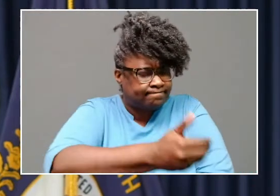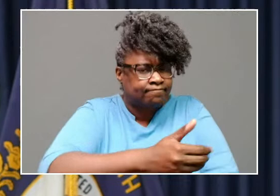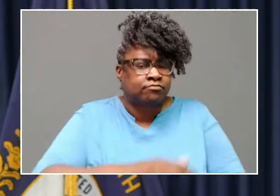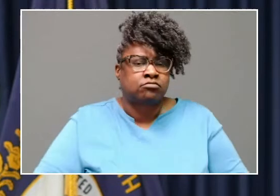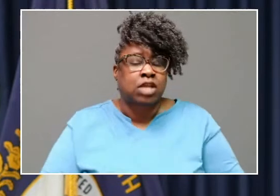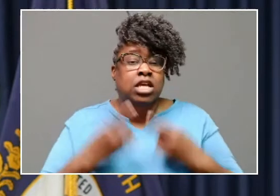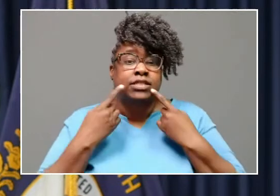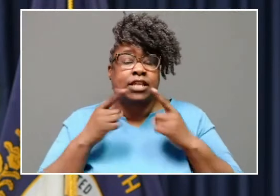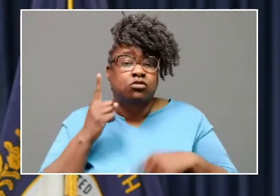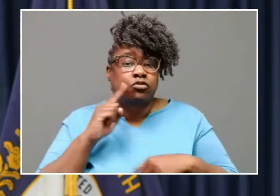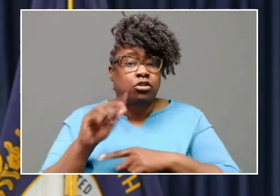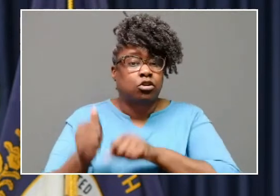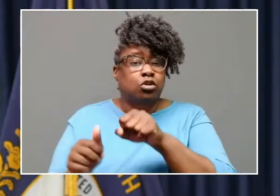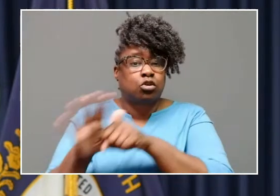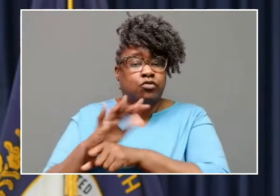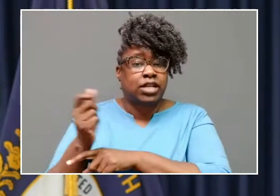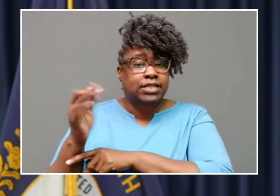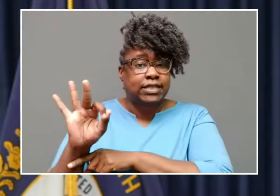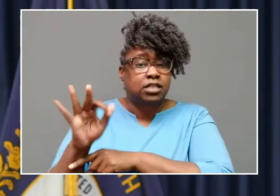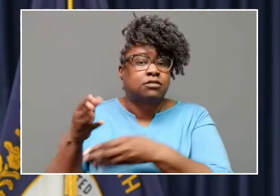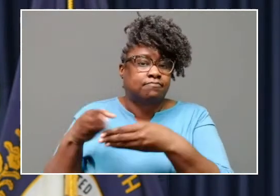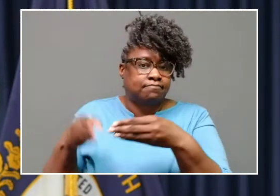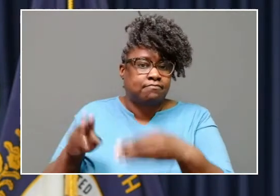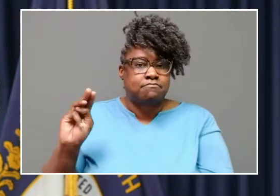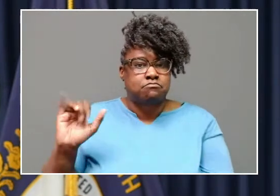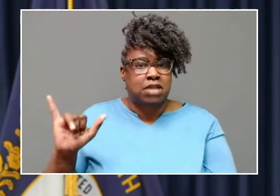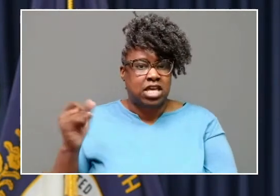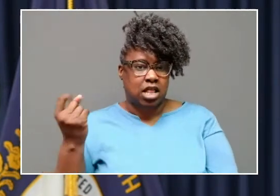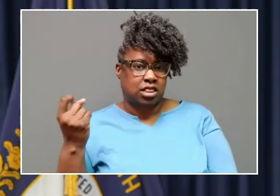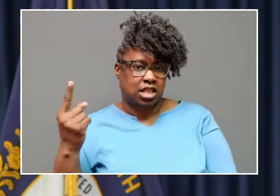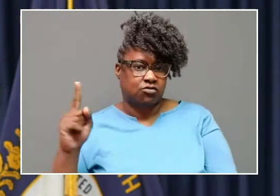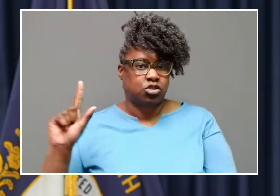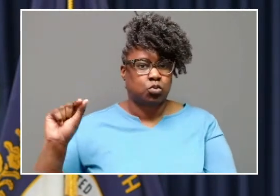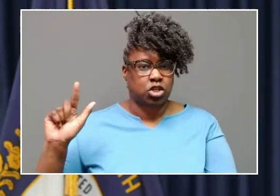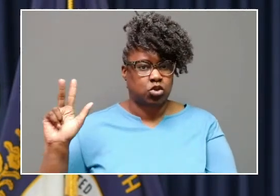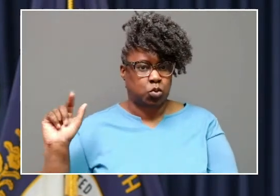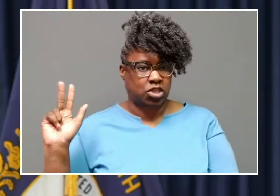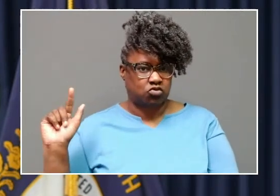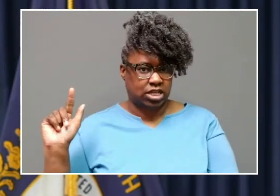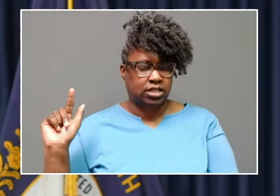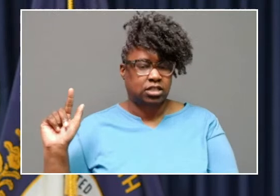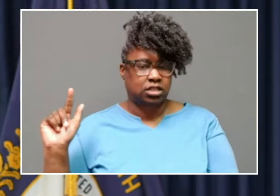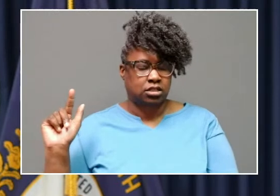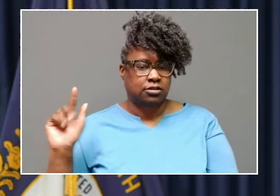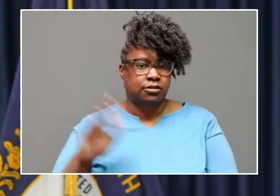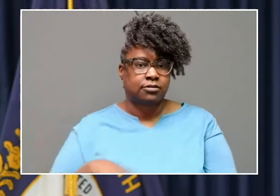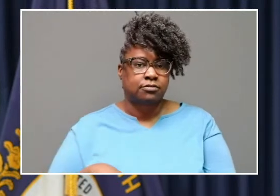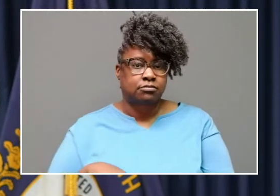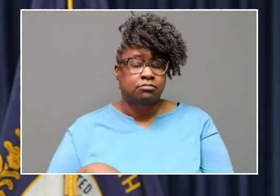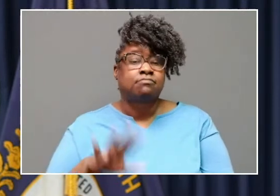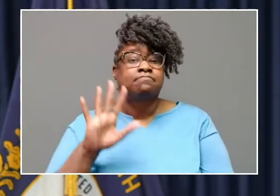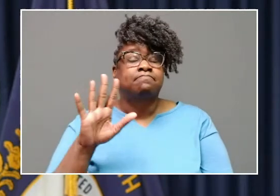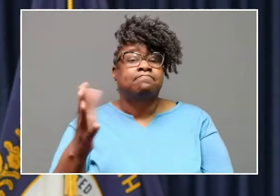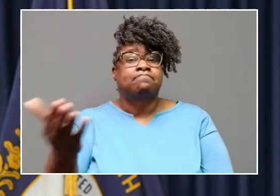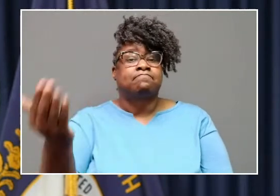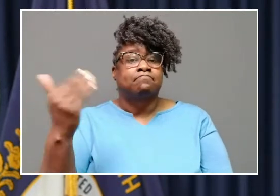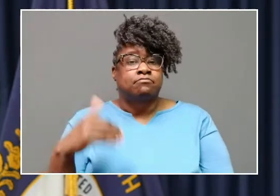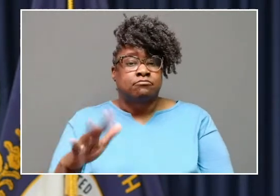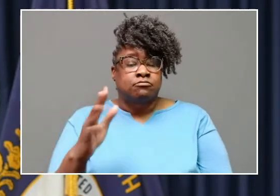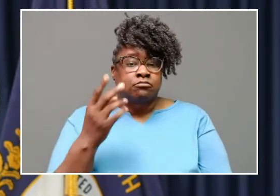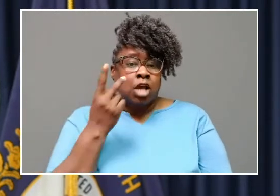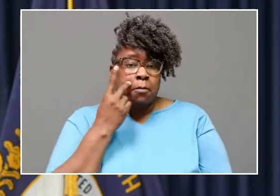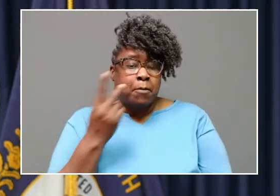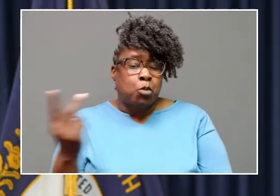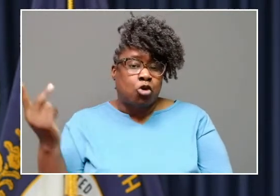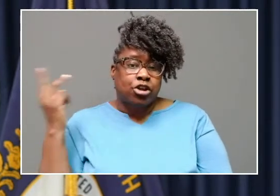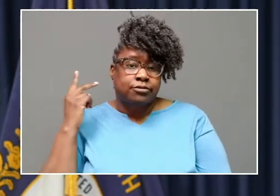COVID-19 will end on May 11th, 2023. And an update on the memorial. You know, while